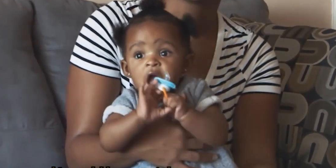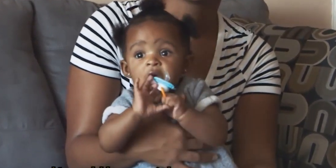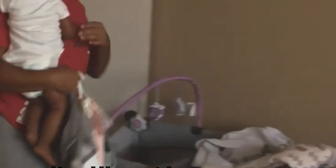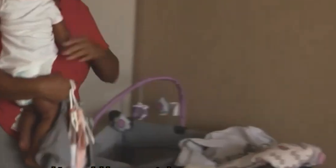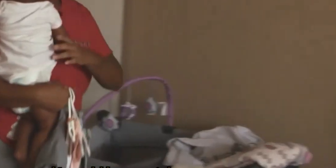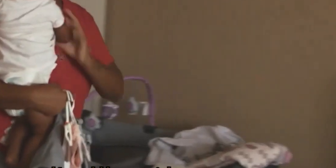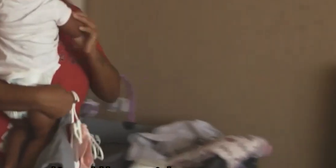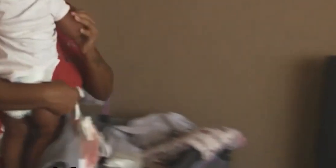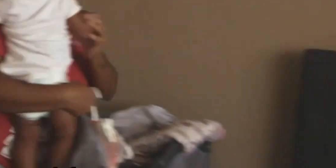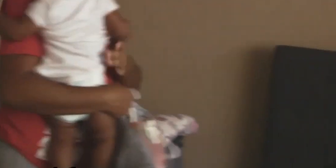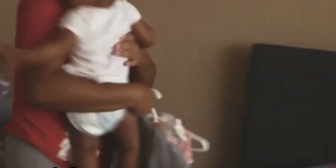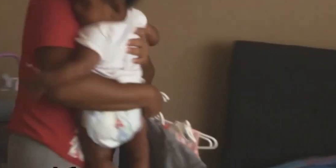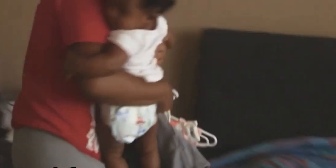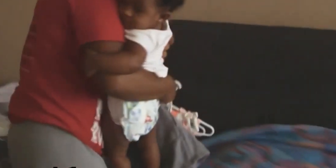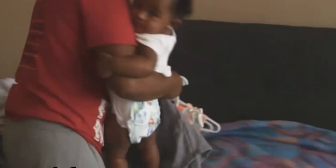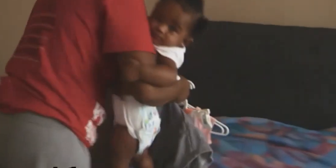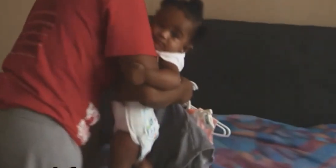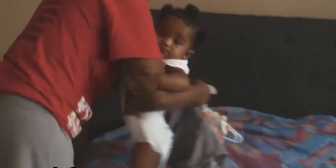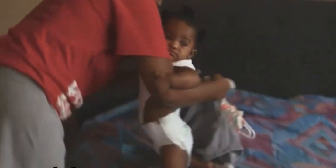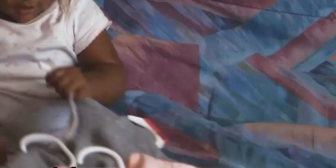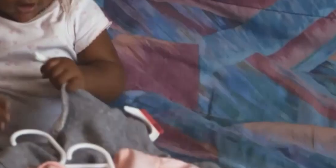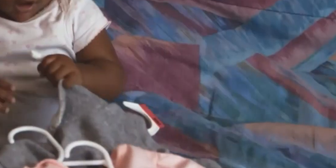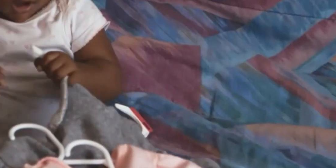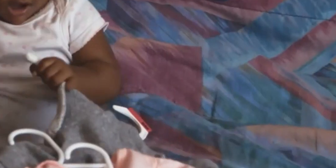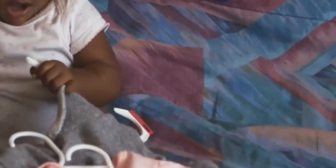job. Let's see.